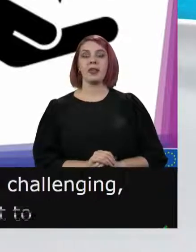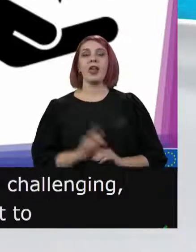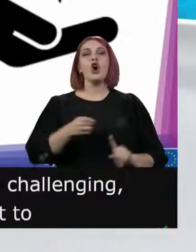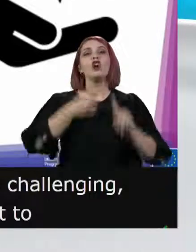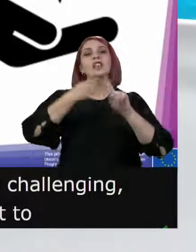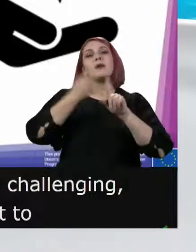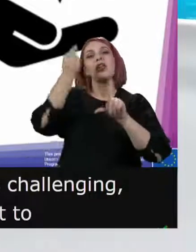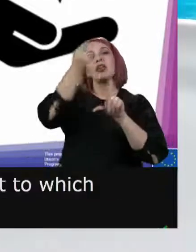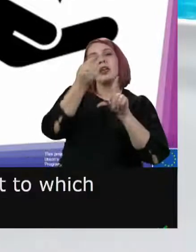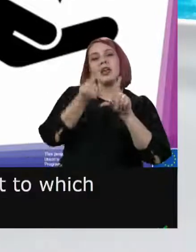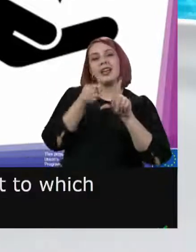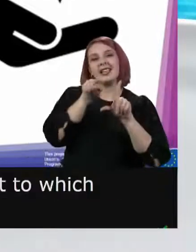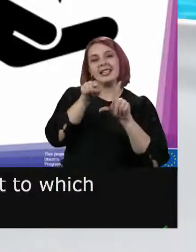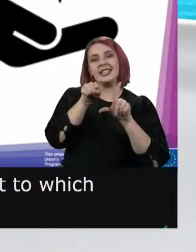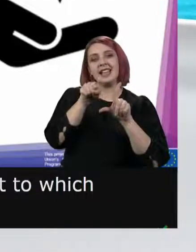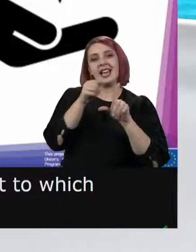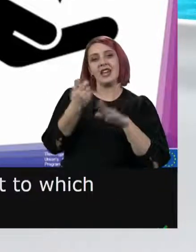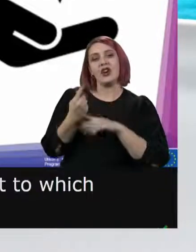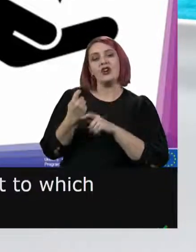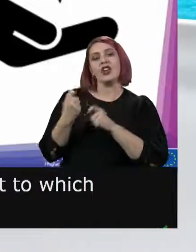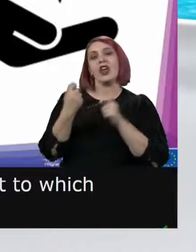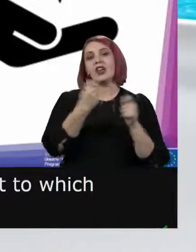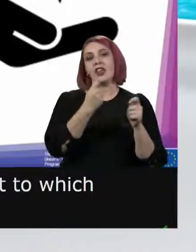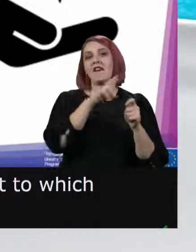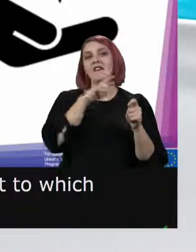needed to be understood quite carefully.